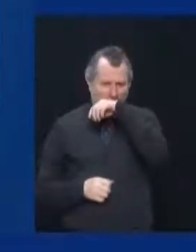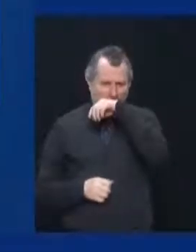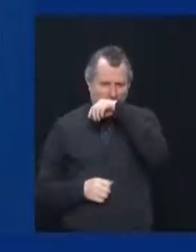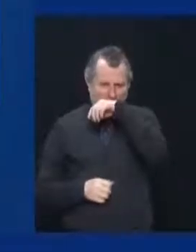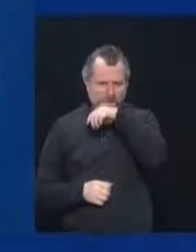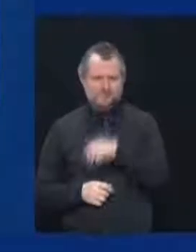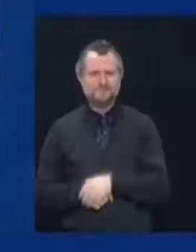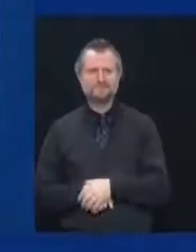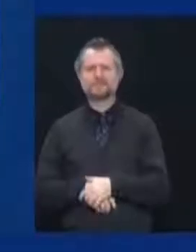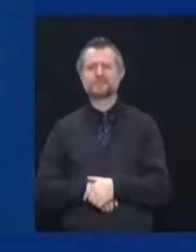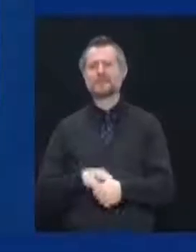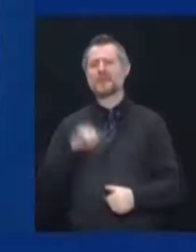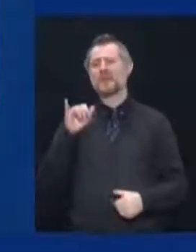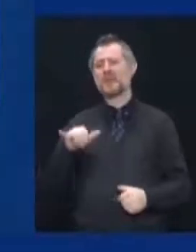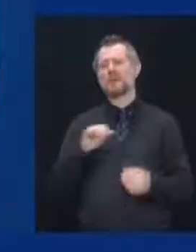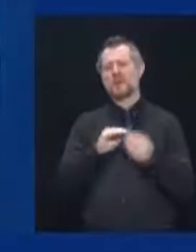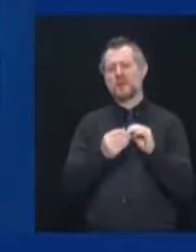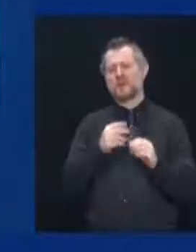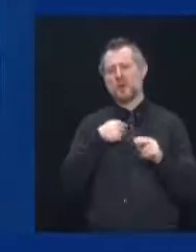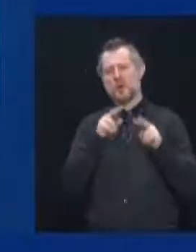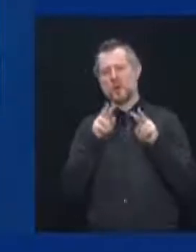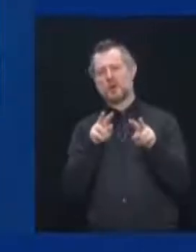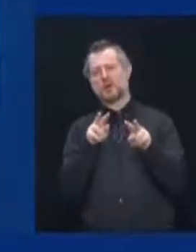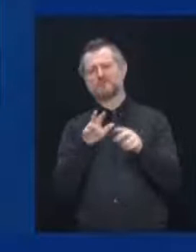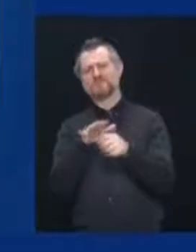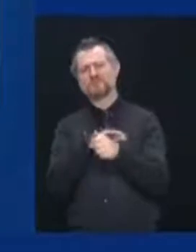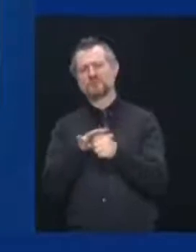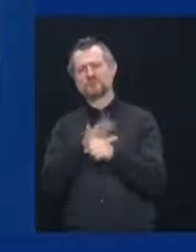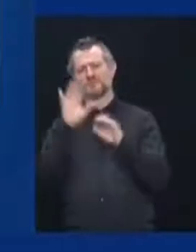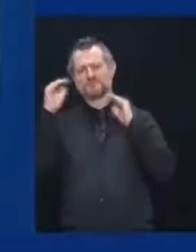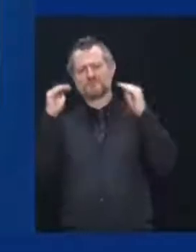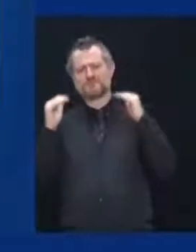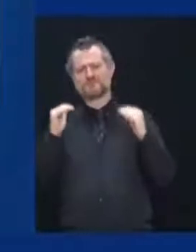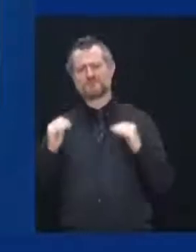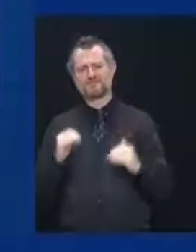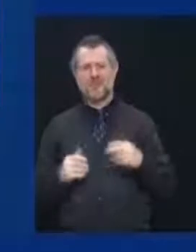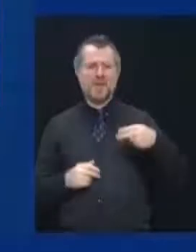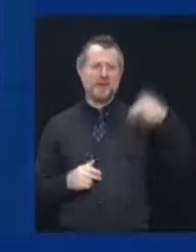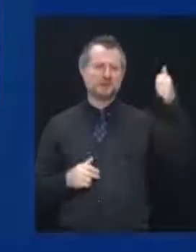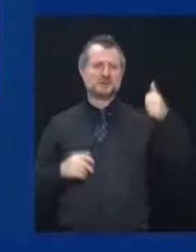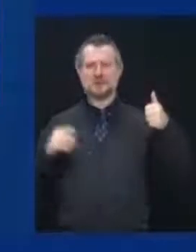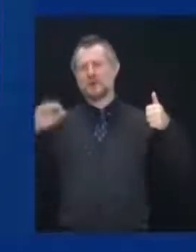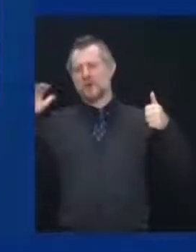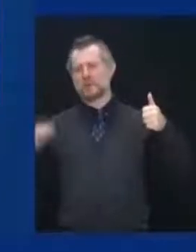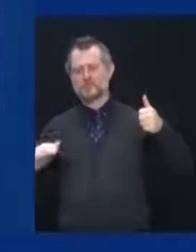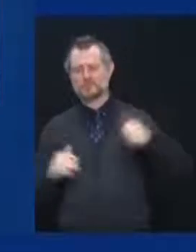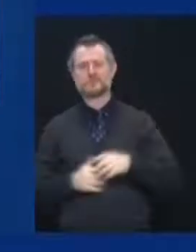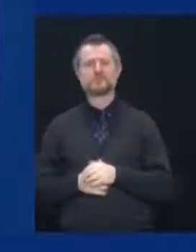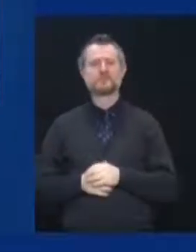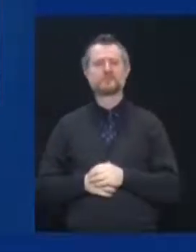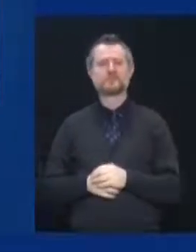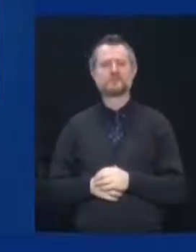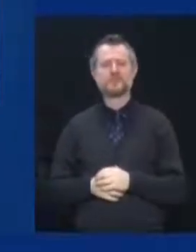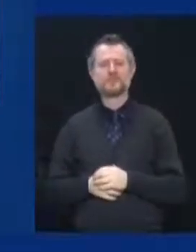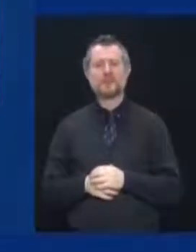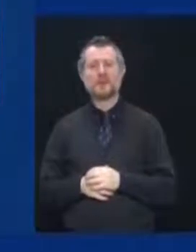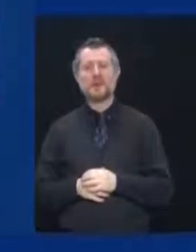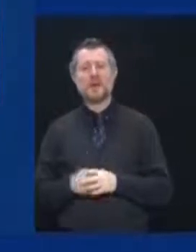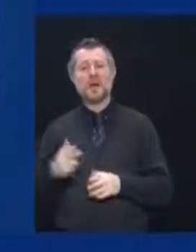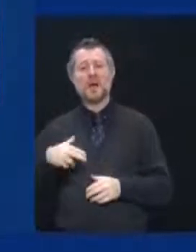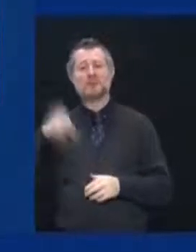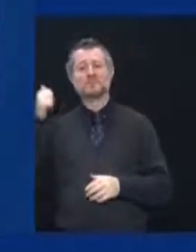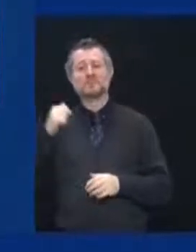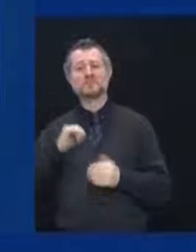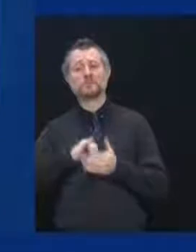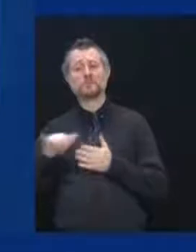variance by region of healthcare staff that has been vaccinated. The highest in the